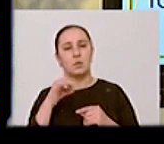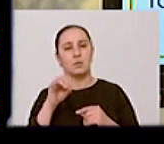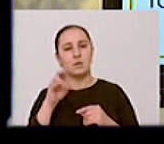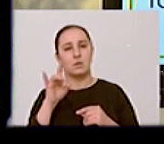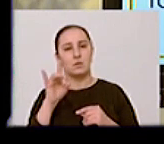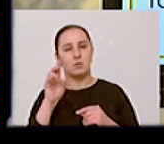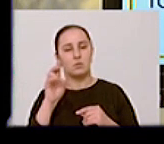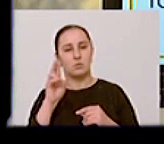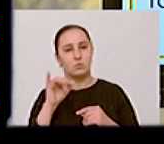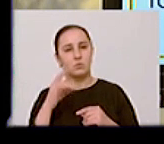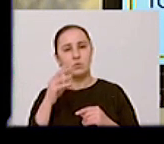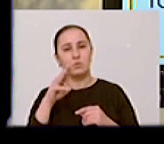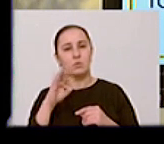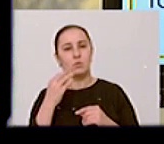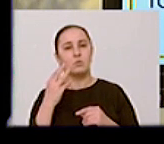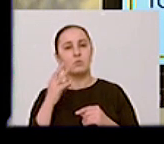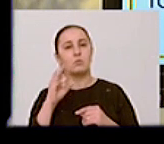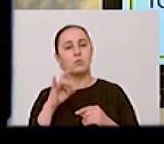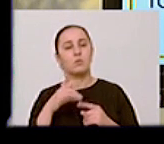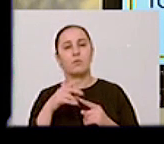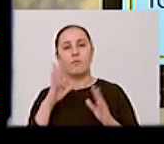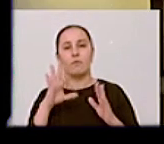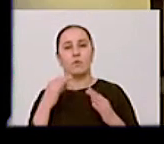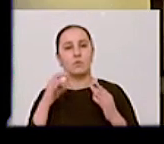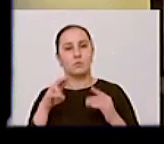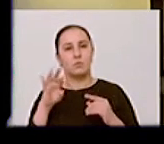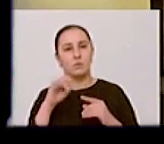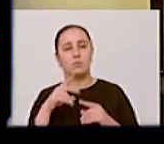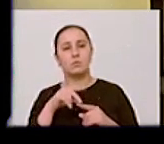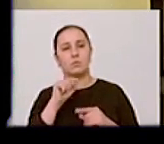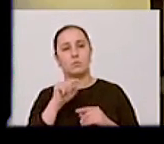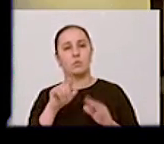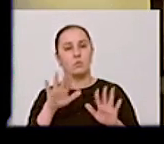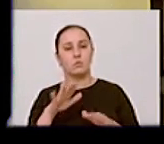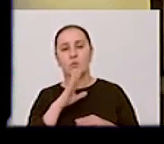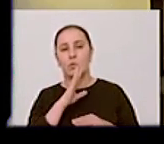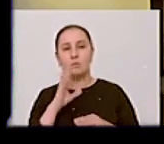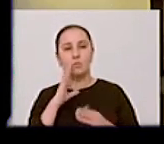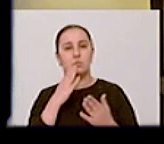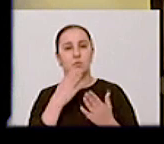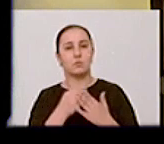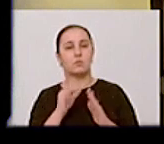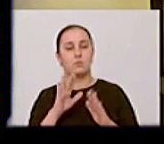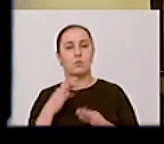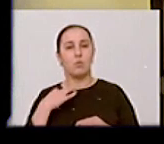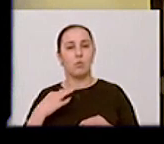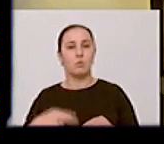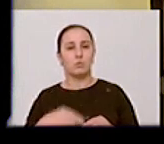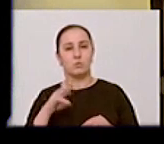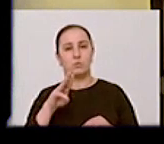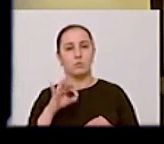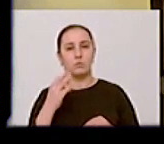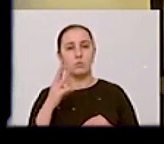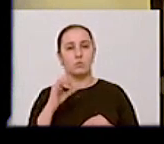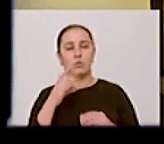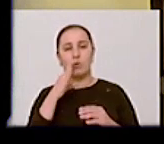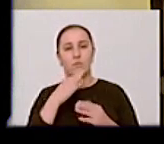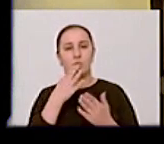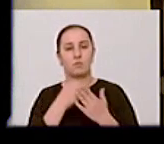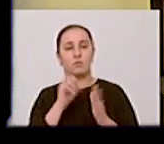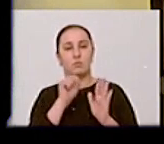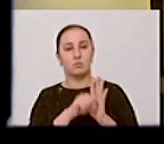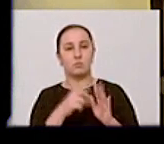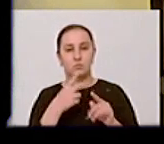Padarkush Toshmurod, voy dod. Ushbu o'rinda onasi hattoki o'g'li Toshmurodning otasiga